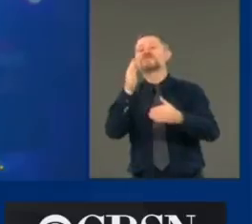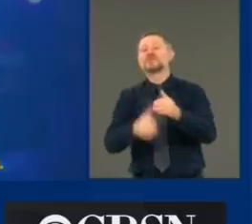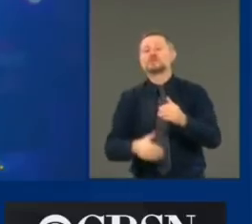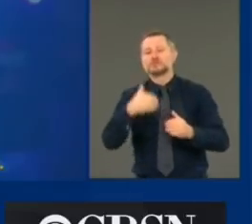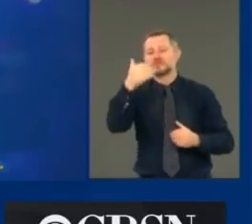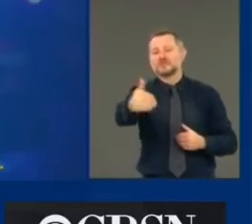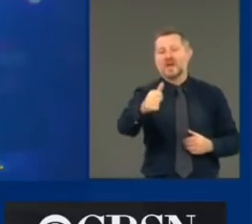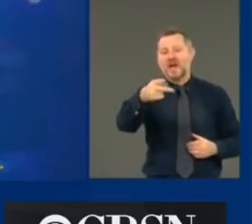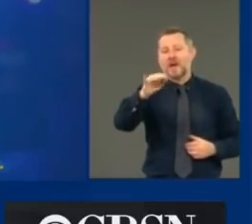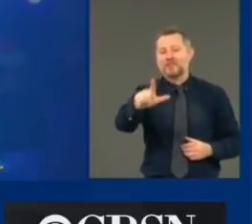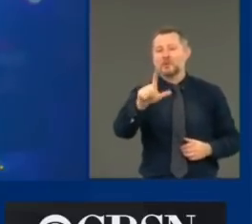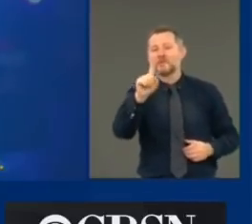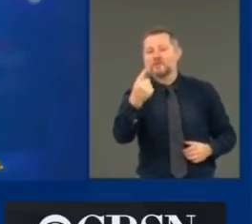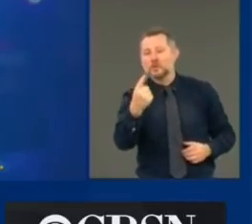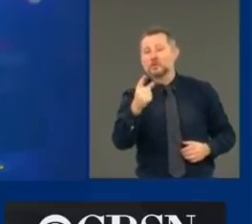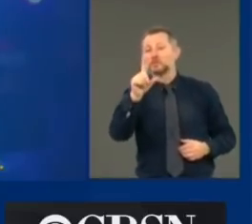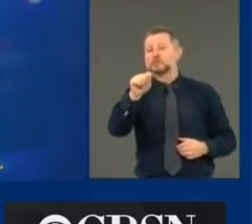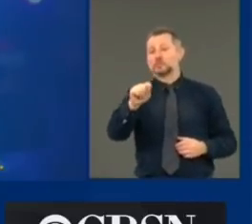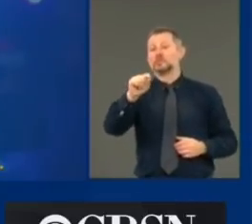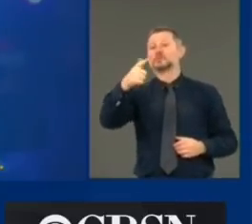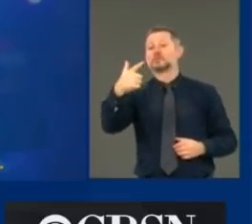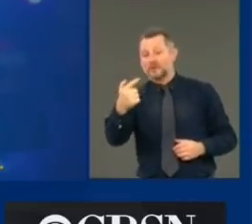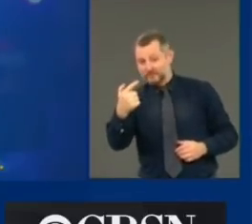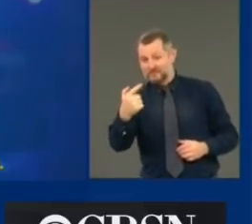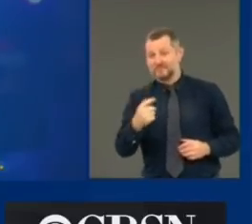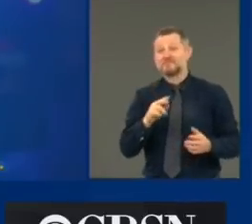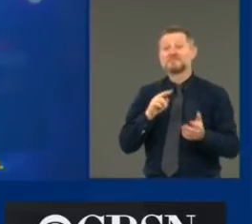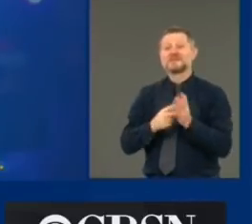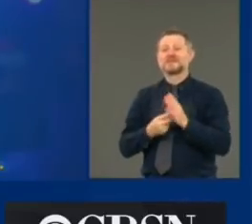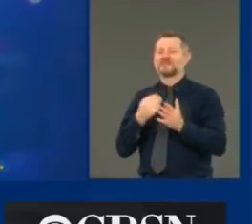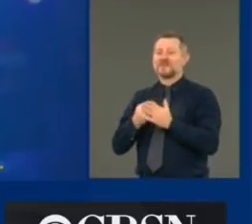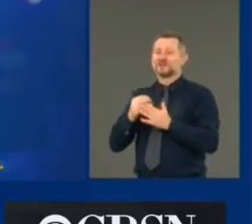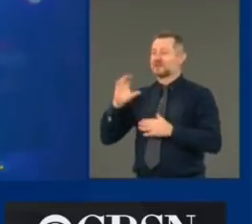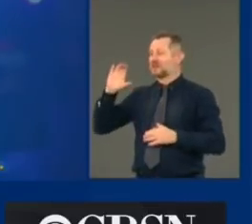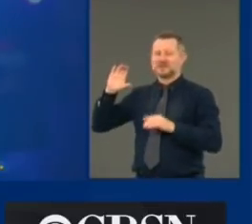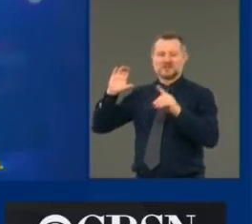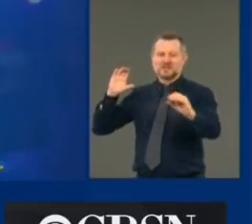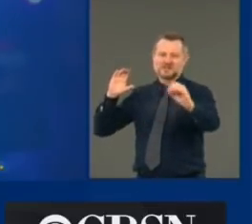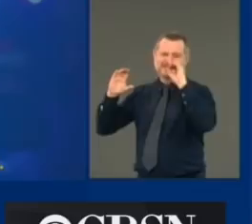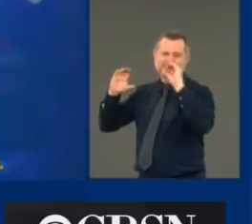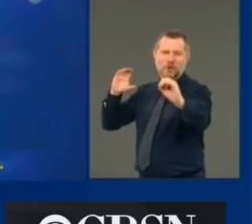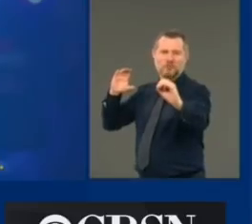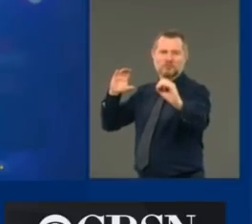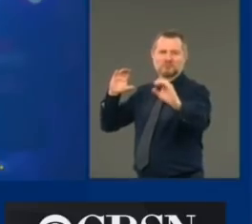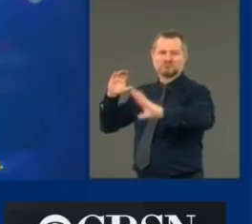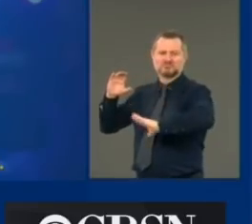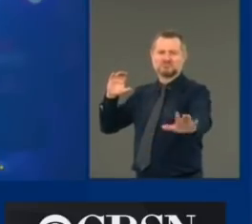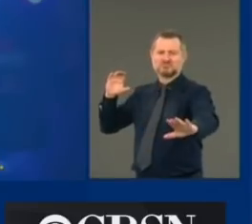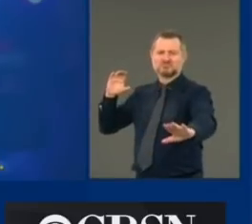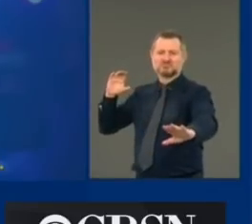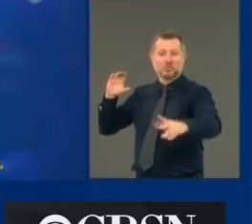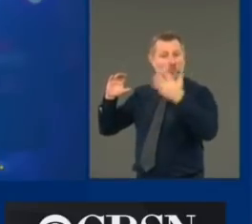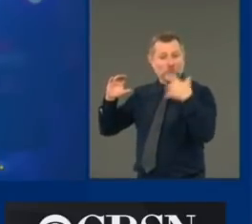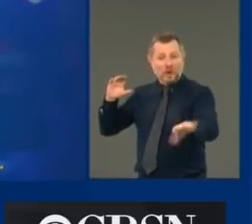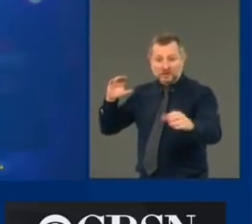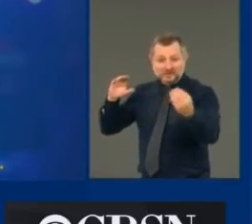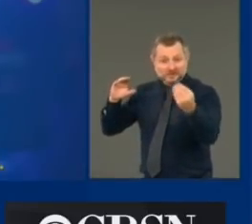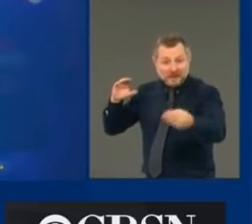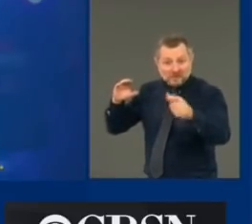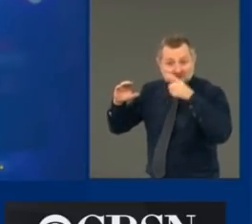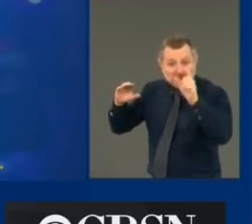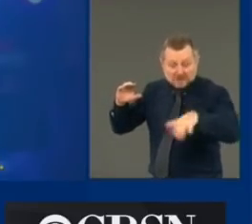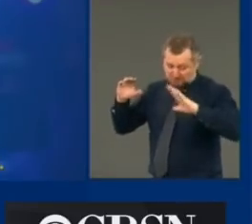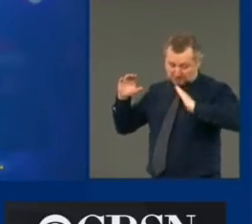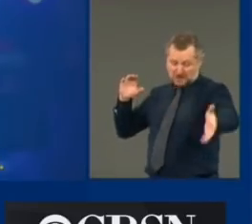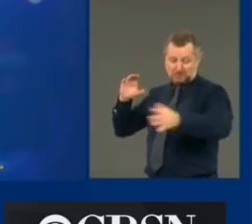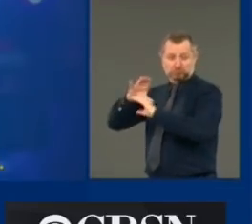Or you don't get state funding. If you don't want state funding, then you don't have to do it. I